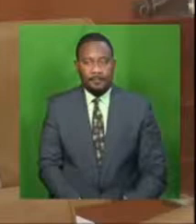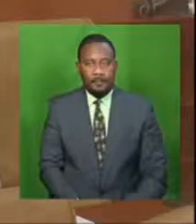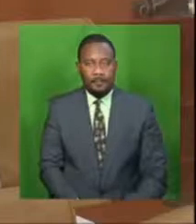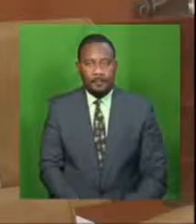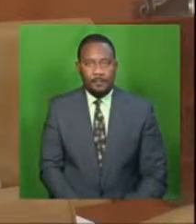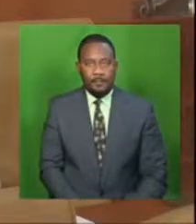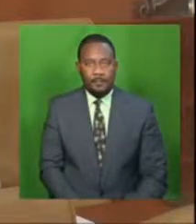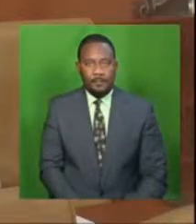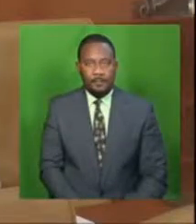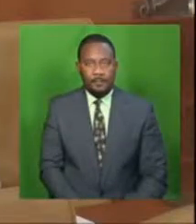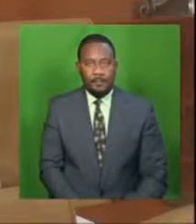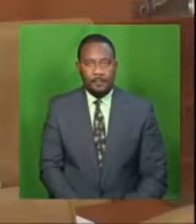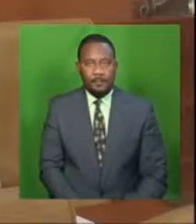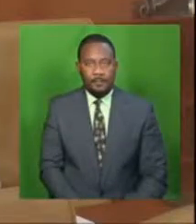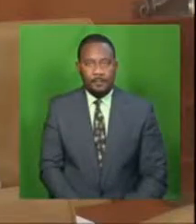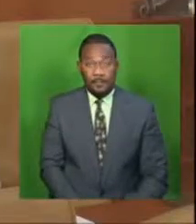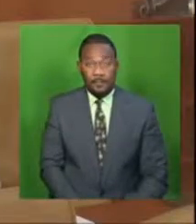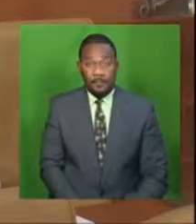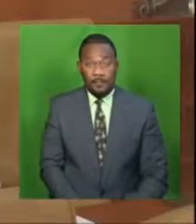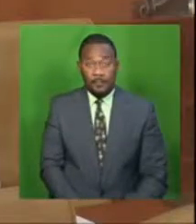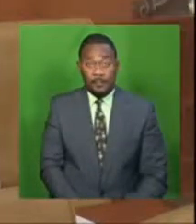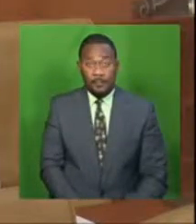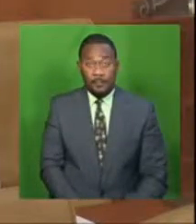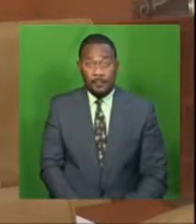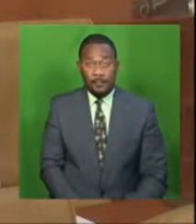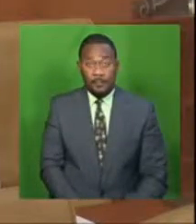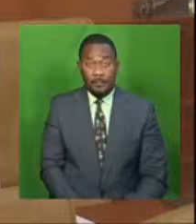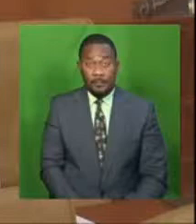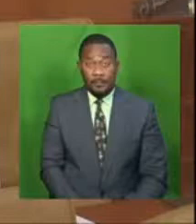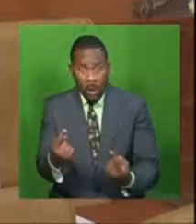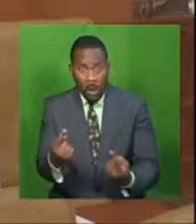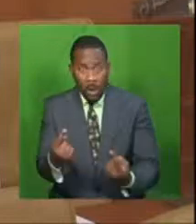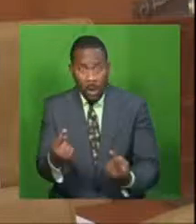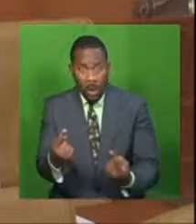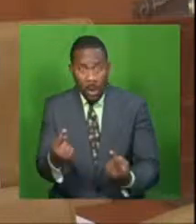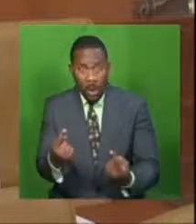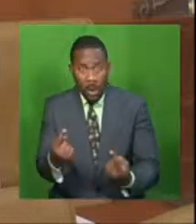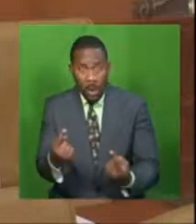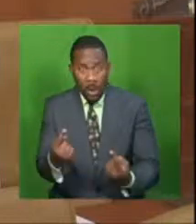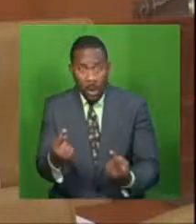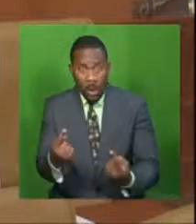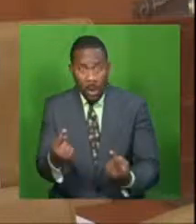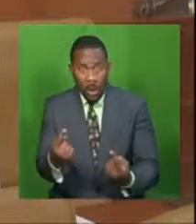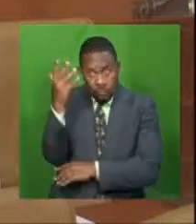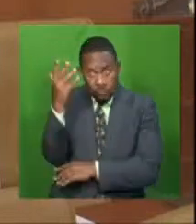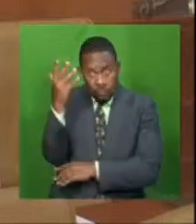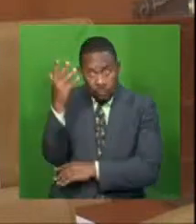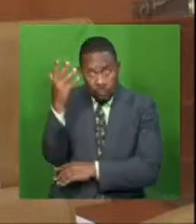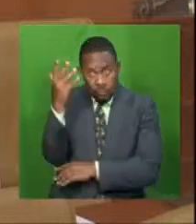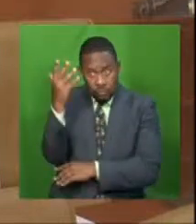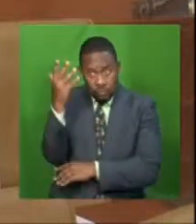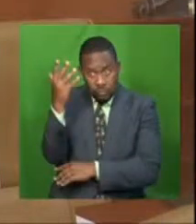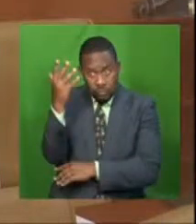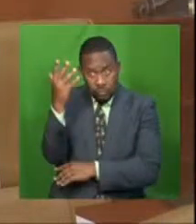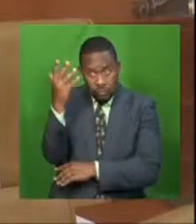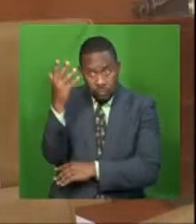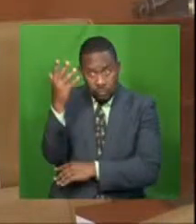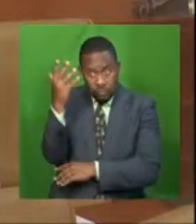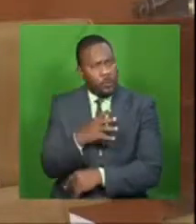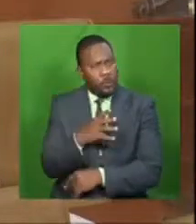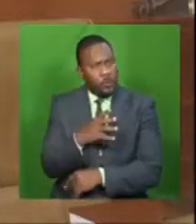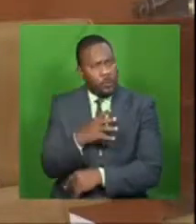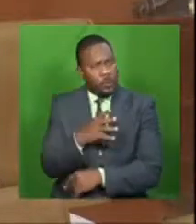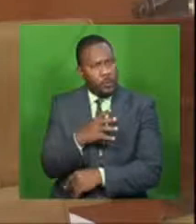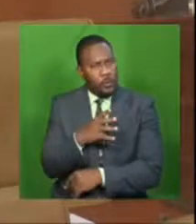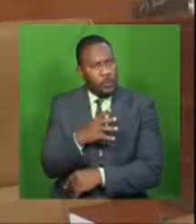But if each child, or if each made responsible for a particular plant, or